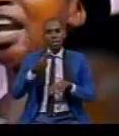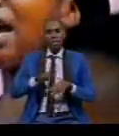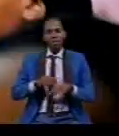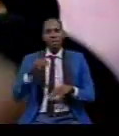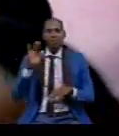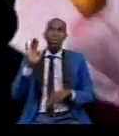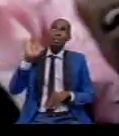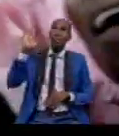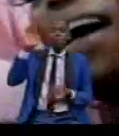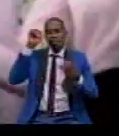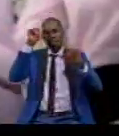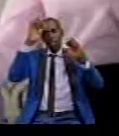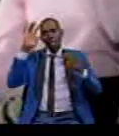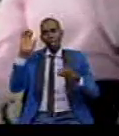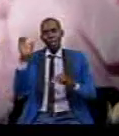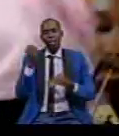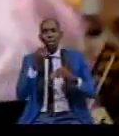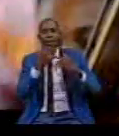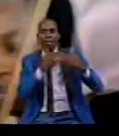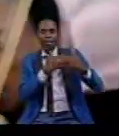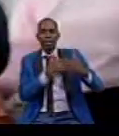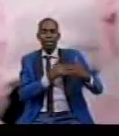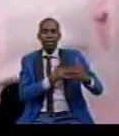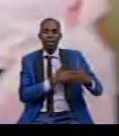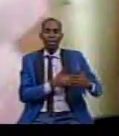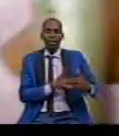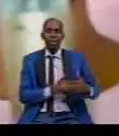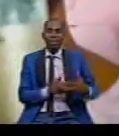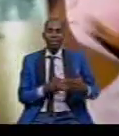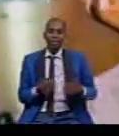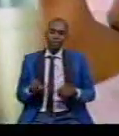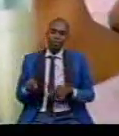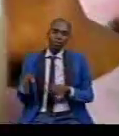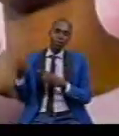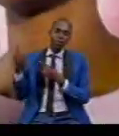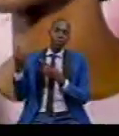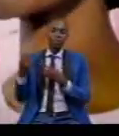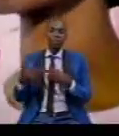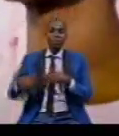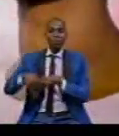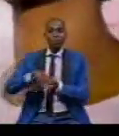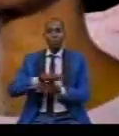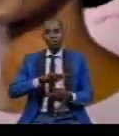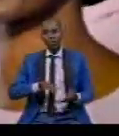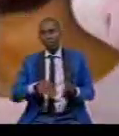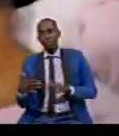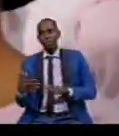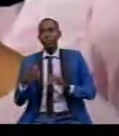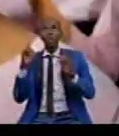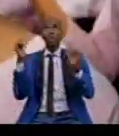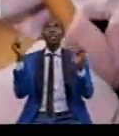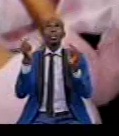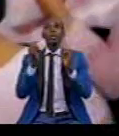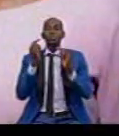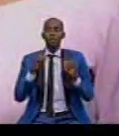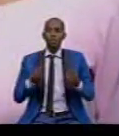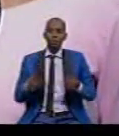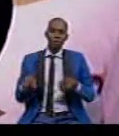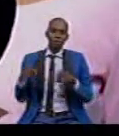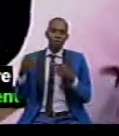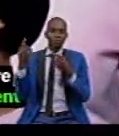you rely on Him, there will be conversion, transformation in your